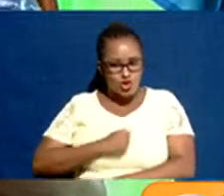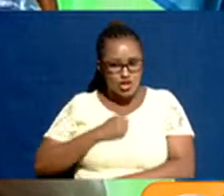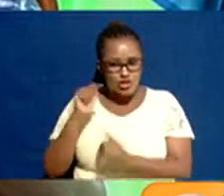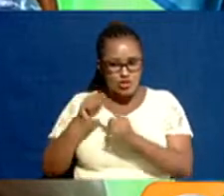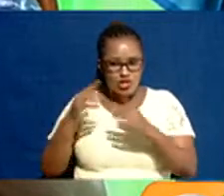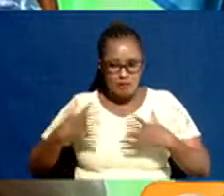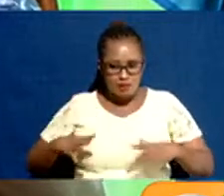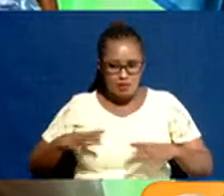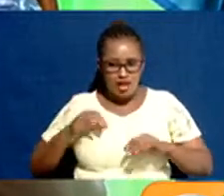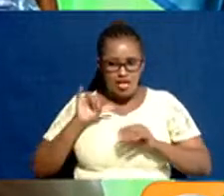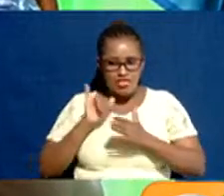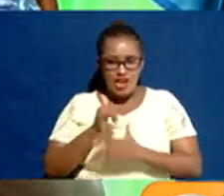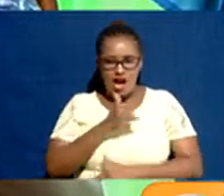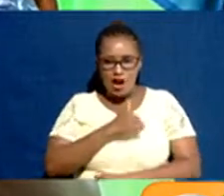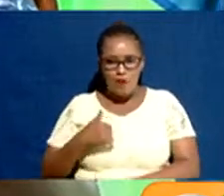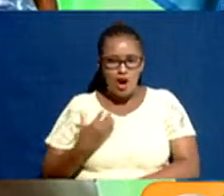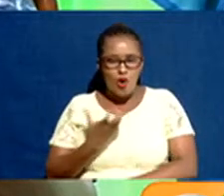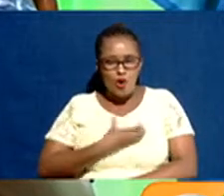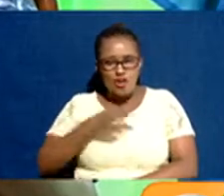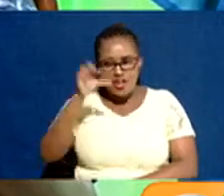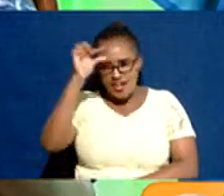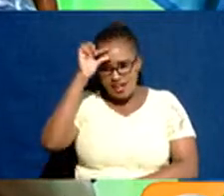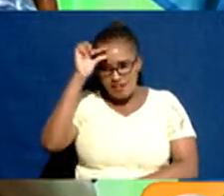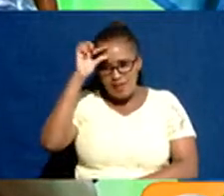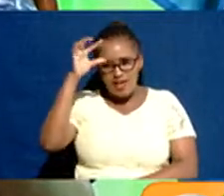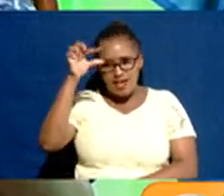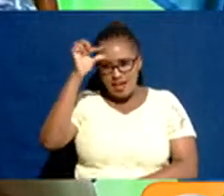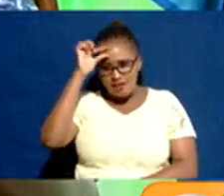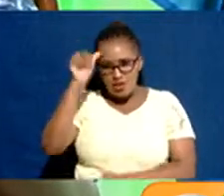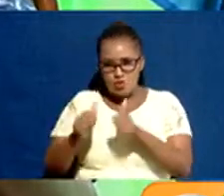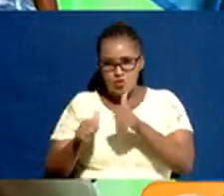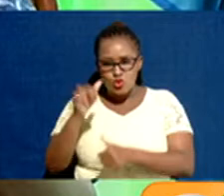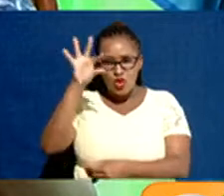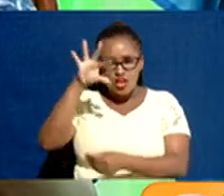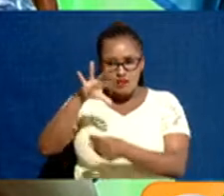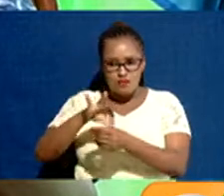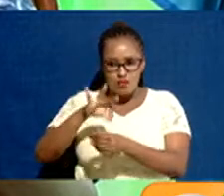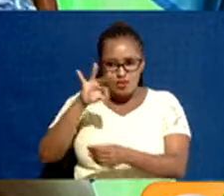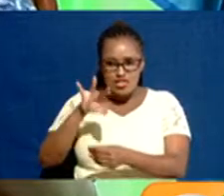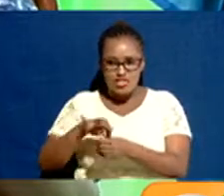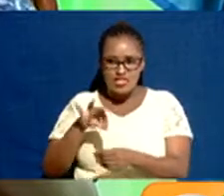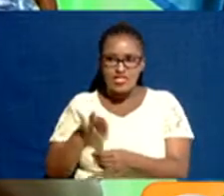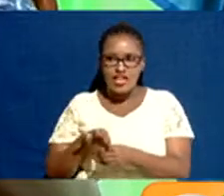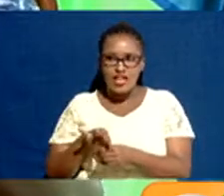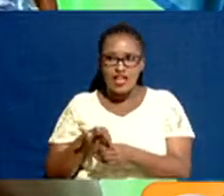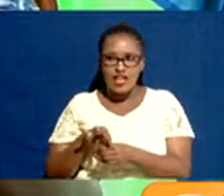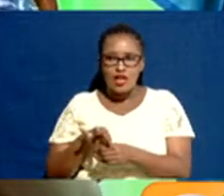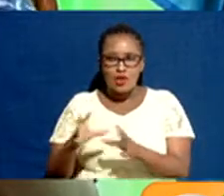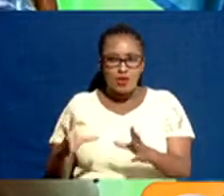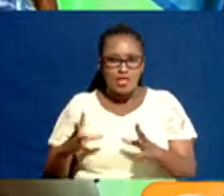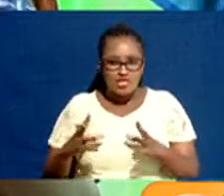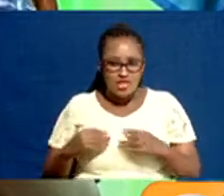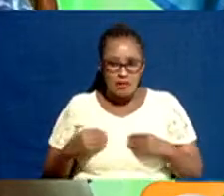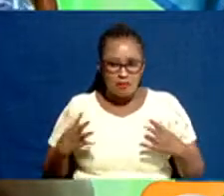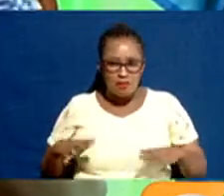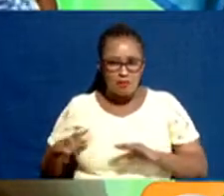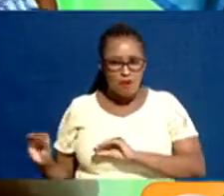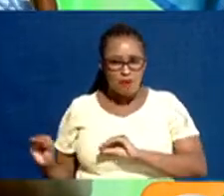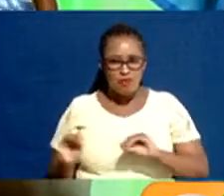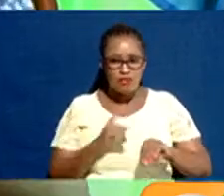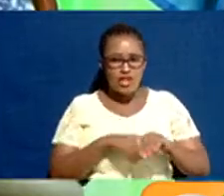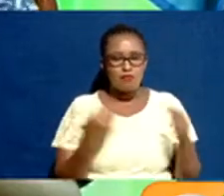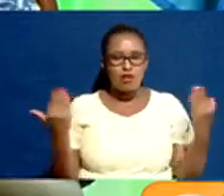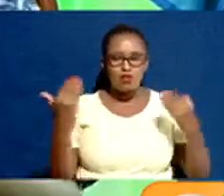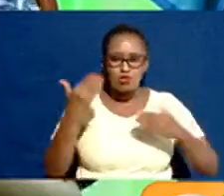government, a government they elected to office on the platform of not allowing brutal evictions, had